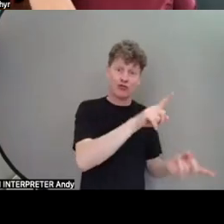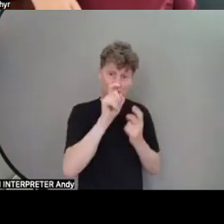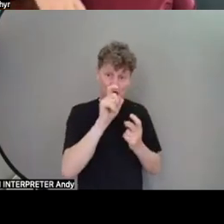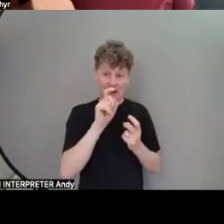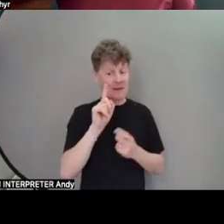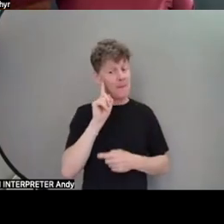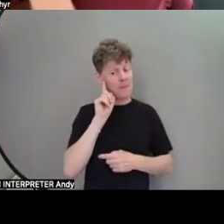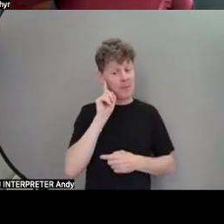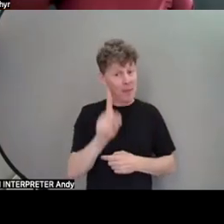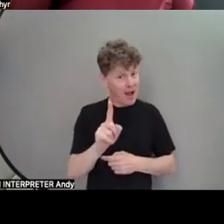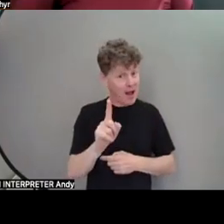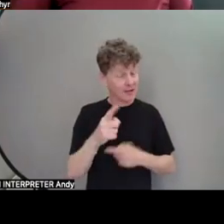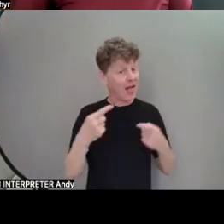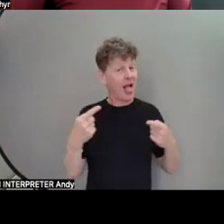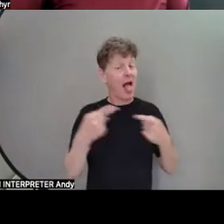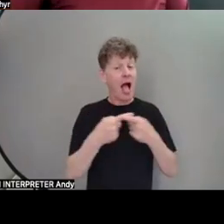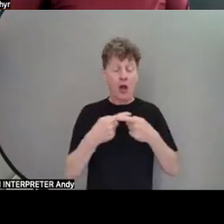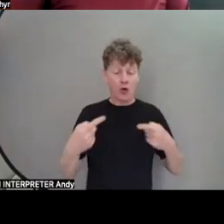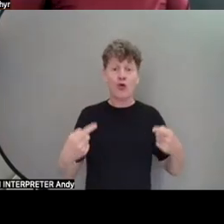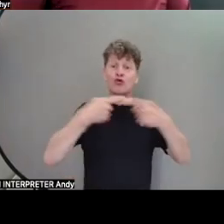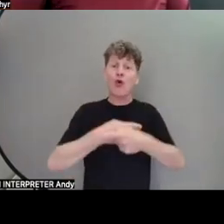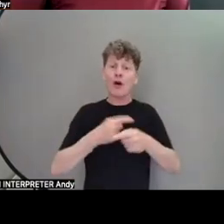cross connections.